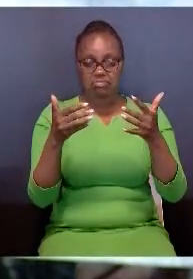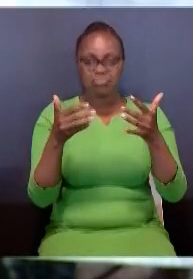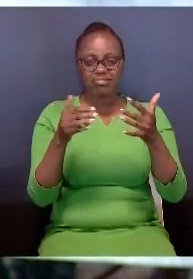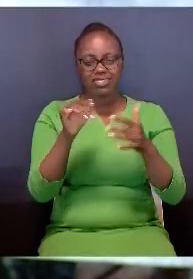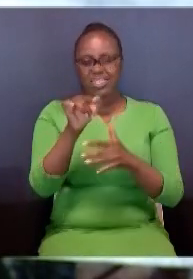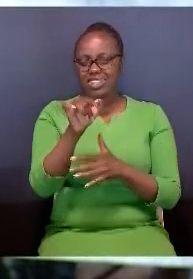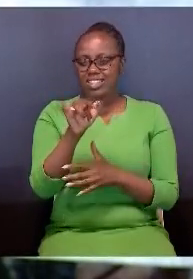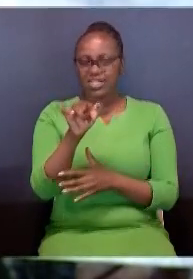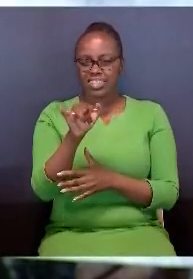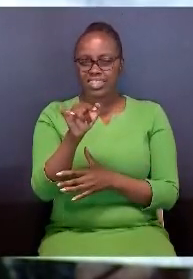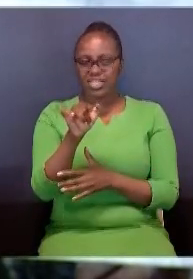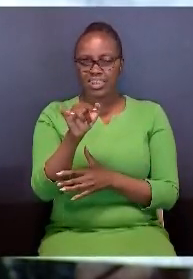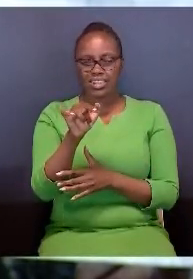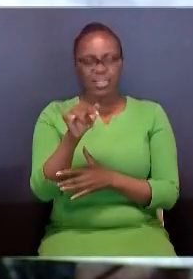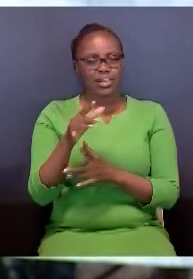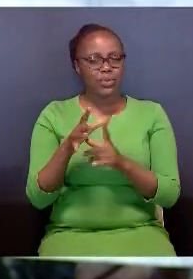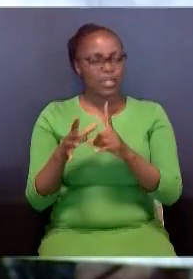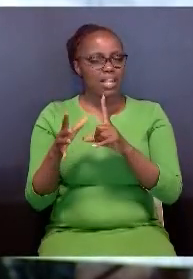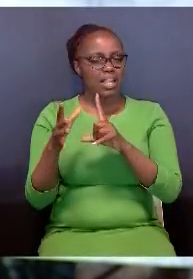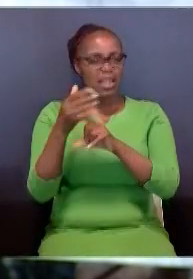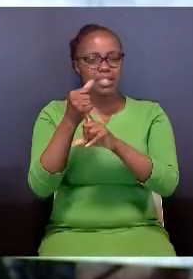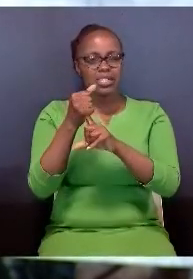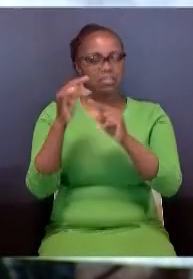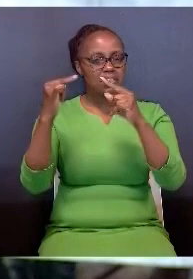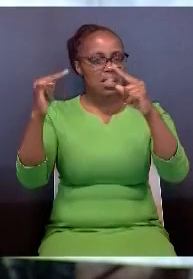is not fulfilling.